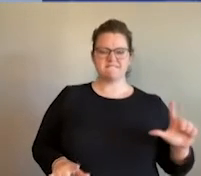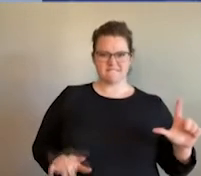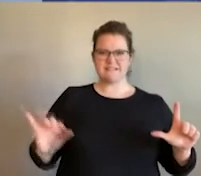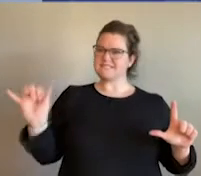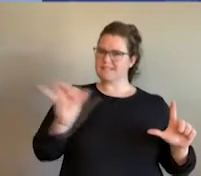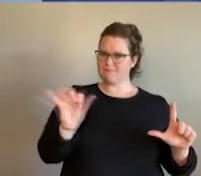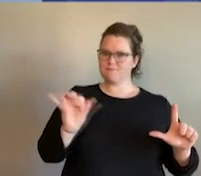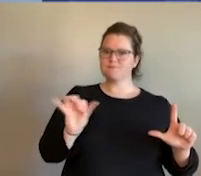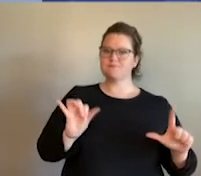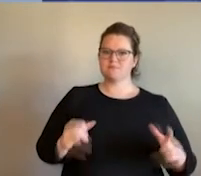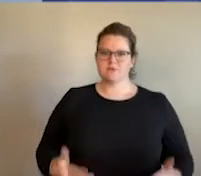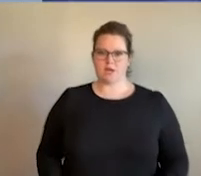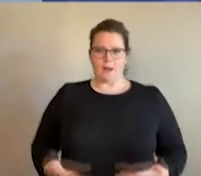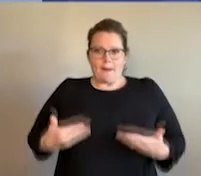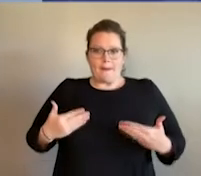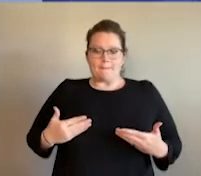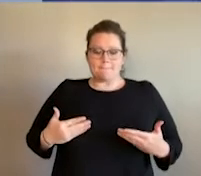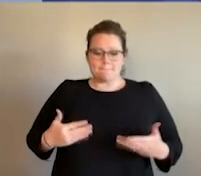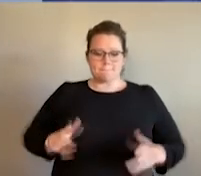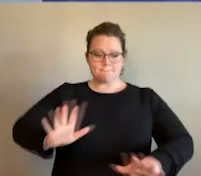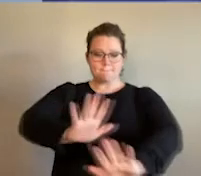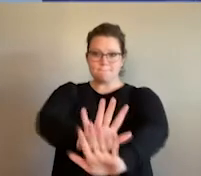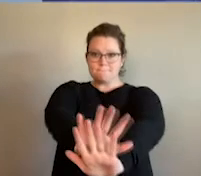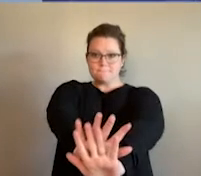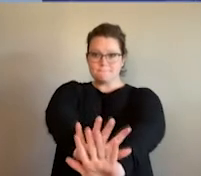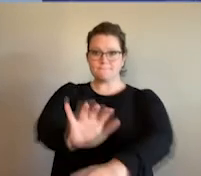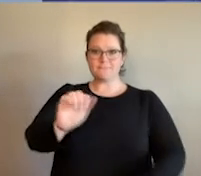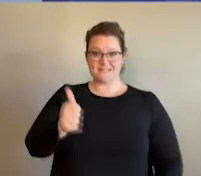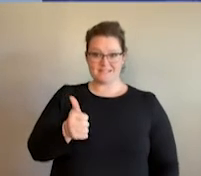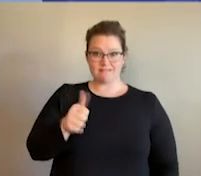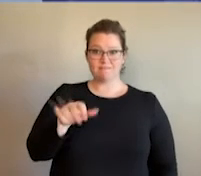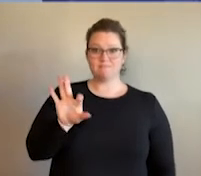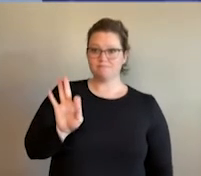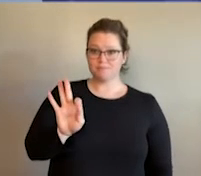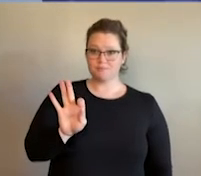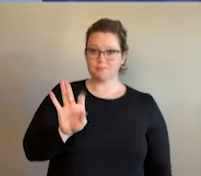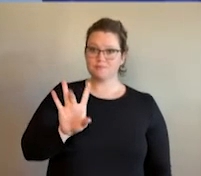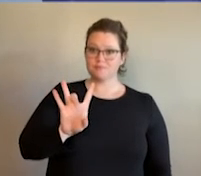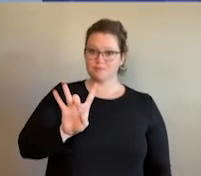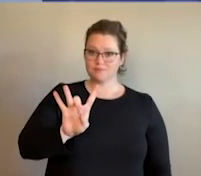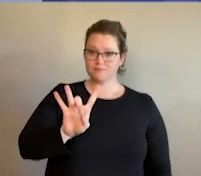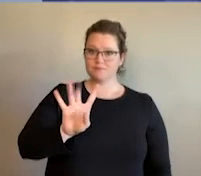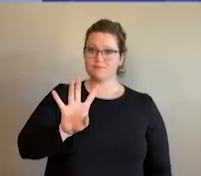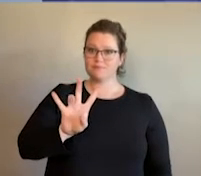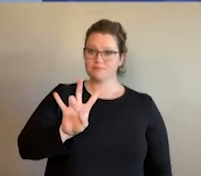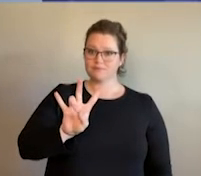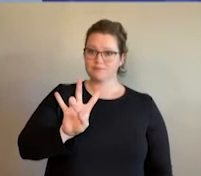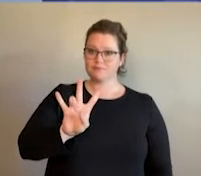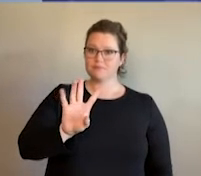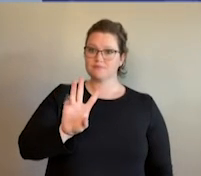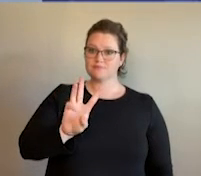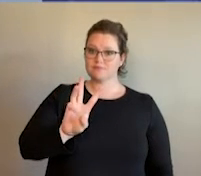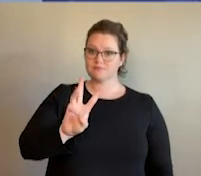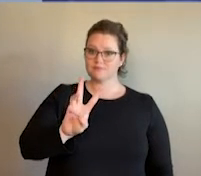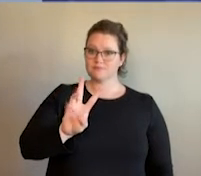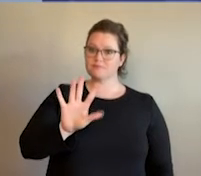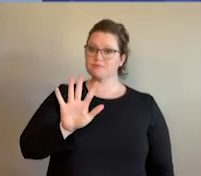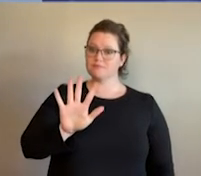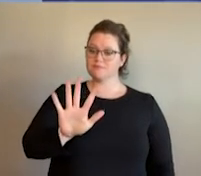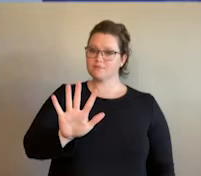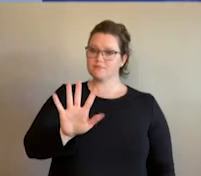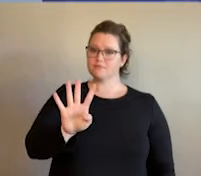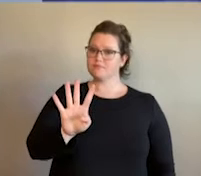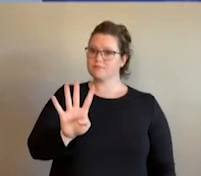thing. Body's up straight, hands out. 10, 9, 8, 7, 6,